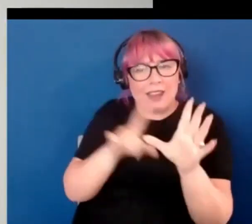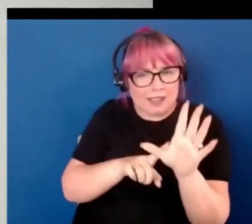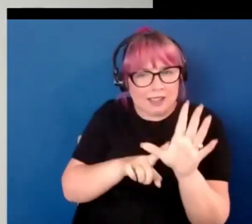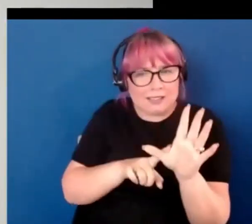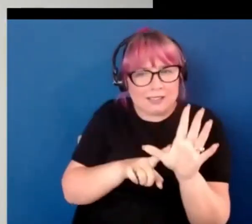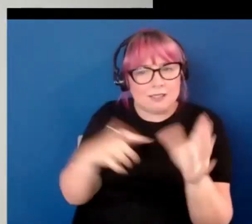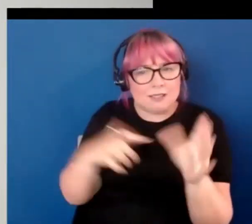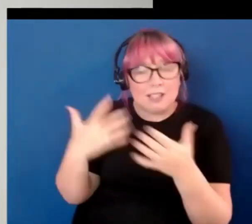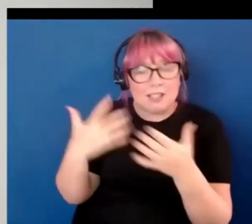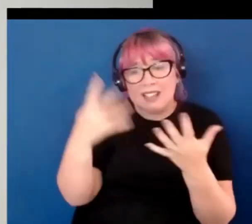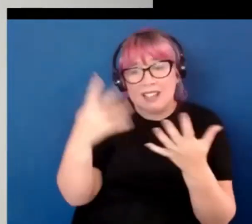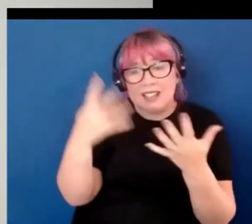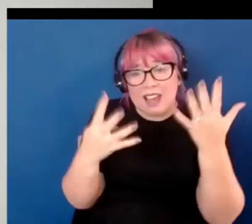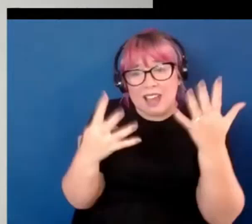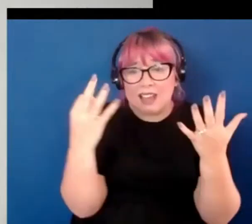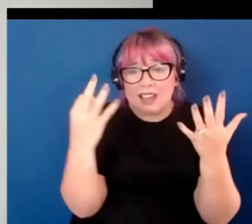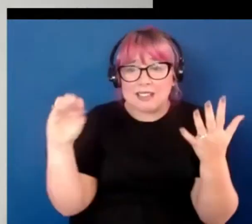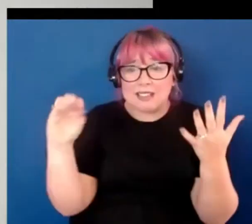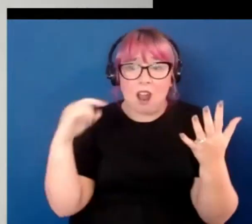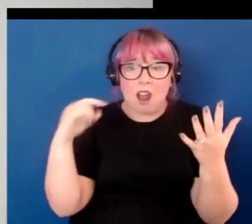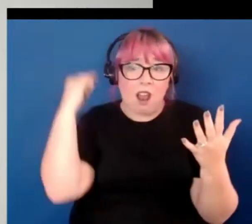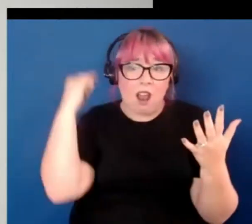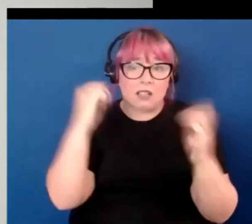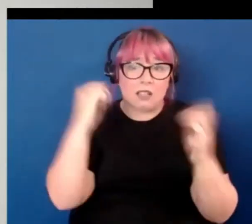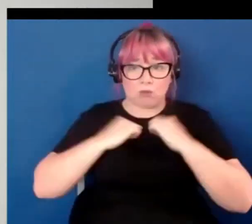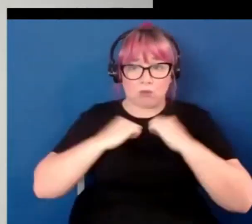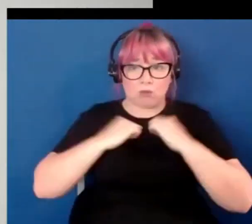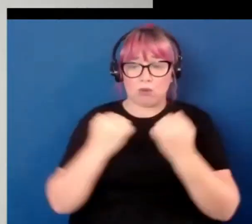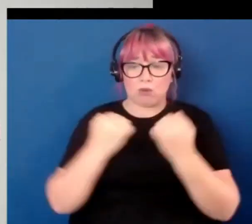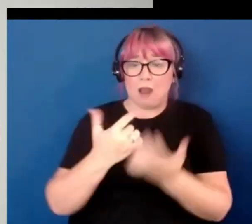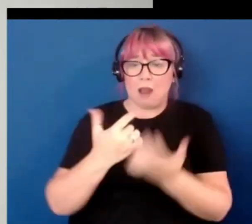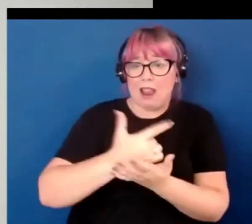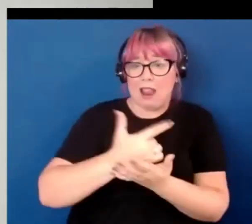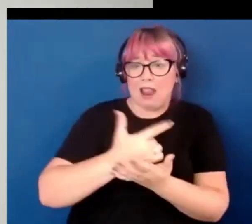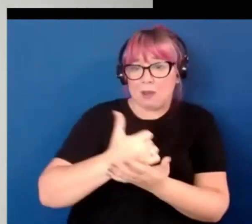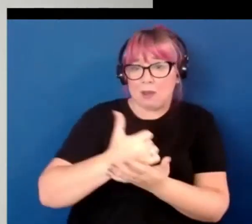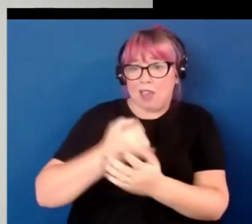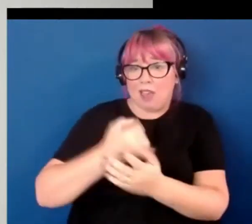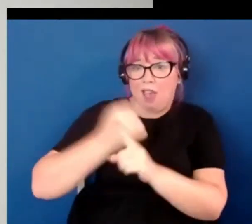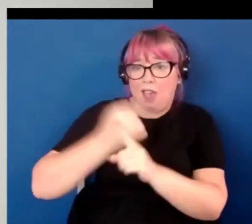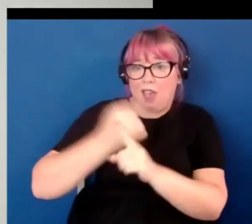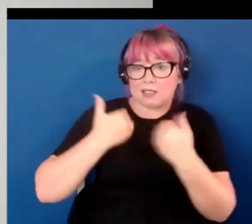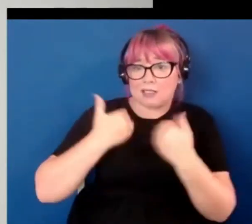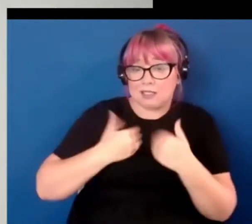a London-based group of lesbian and gay activists raised money and forged links